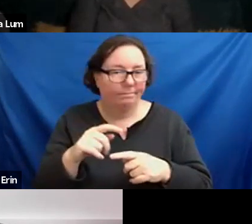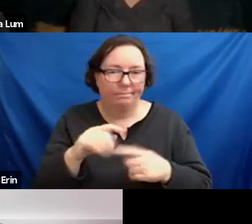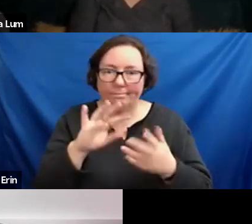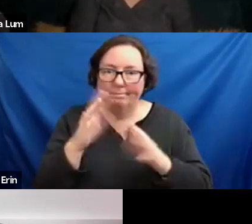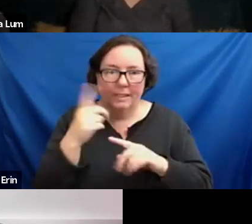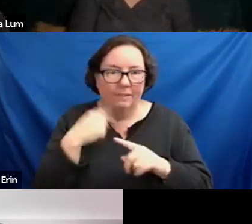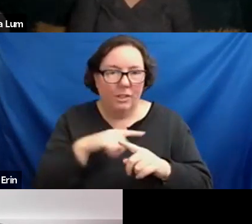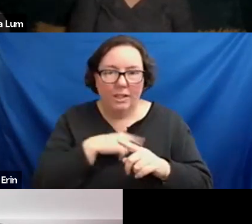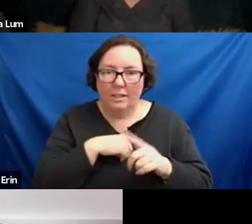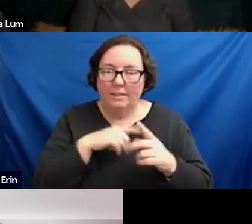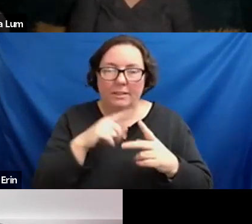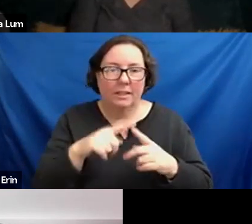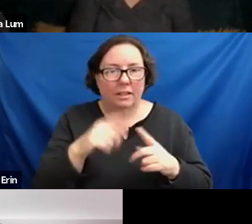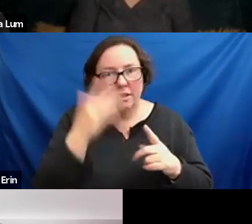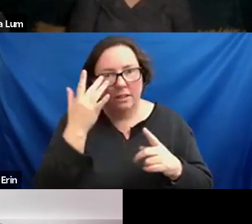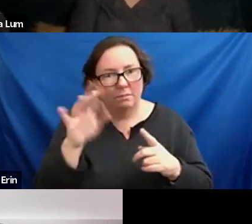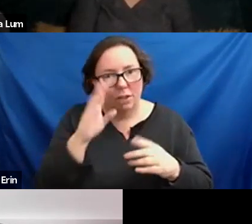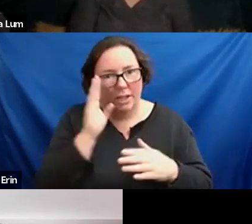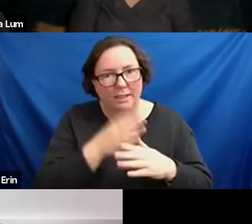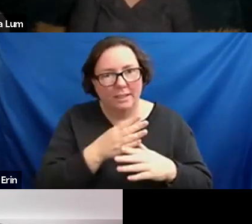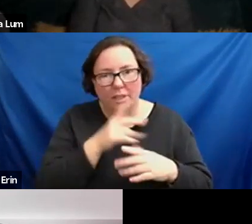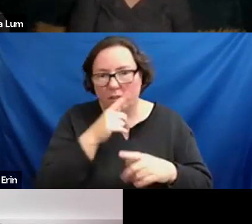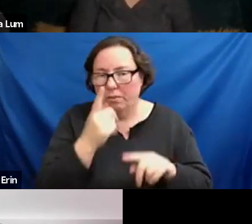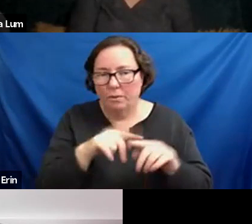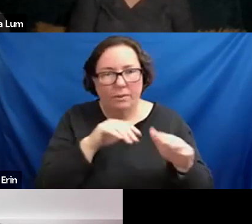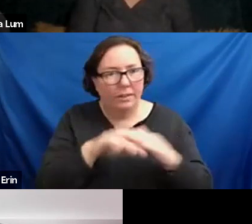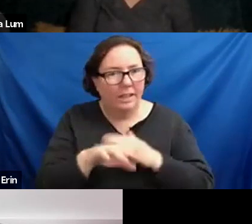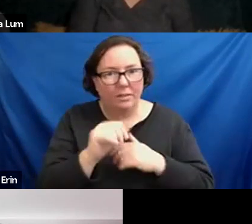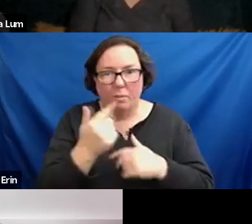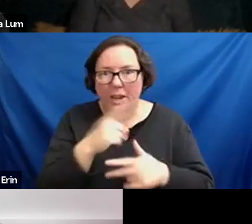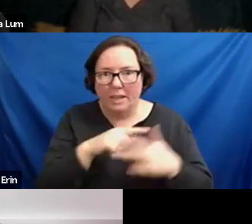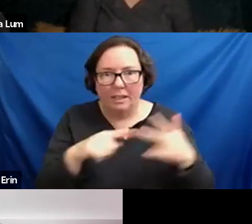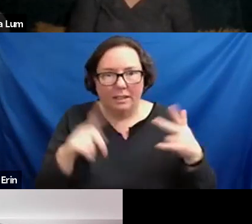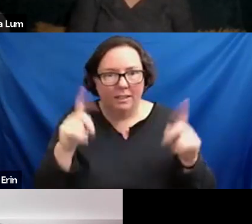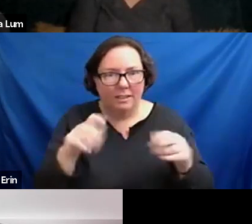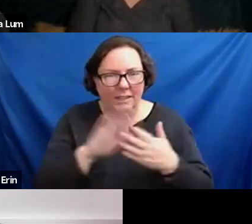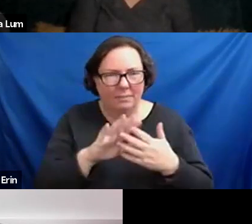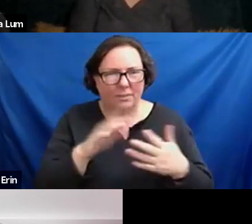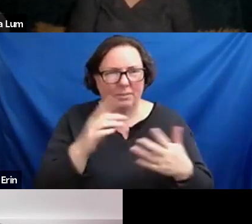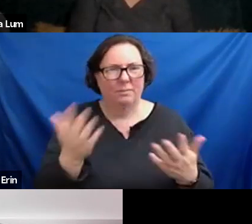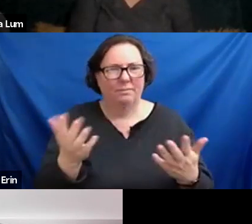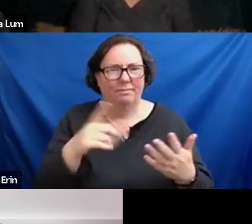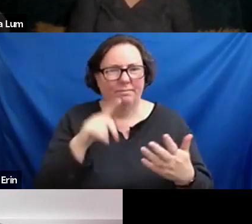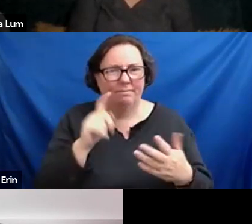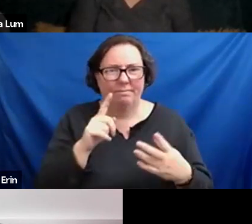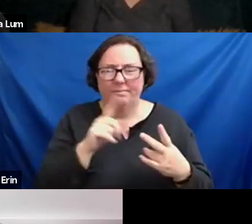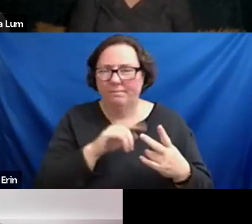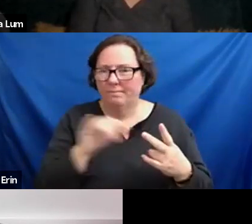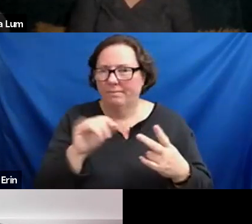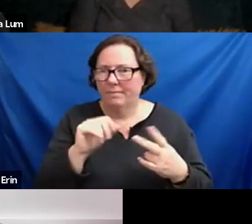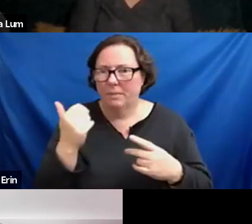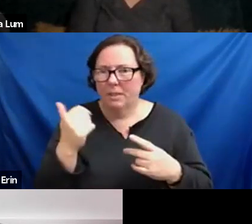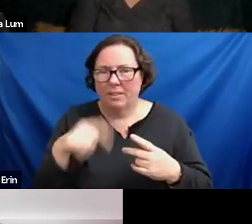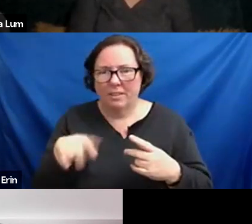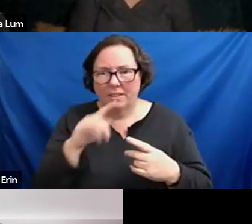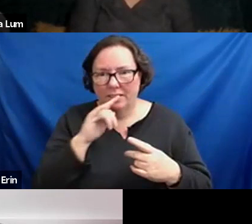us that our very bright son who couldn't get into any exam school. as was the case for anyone else in